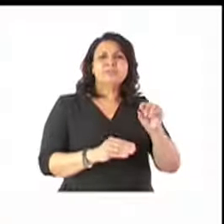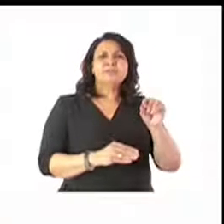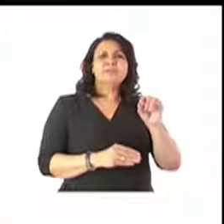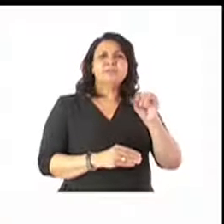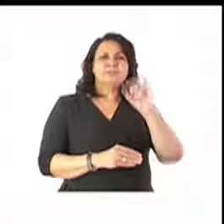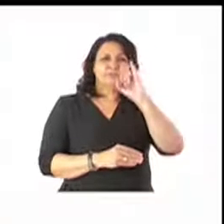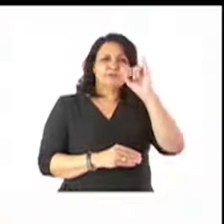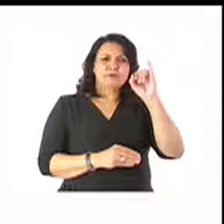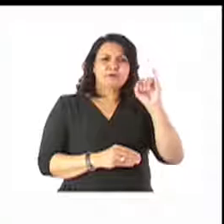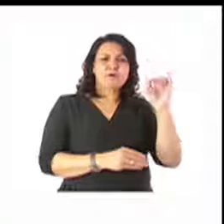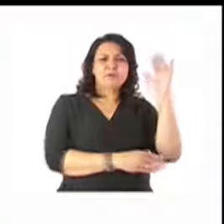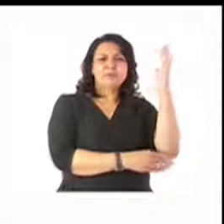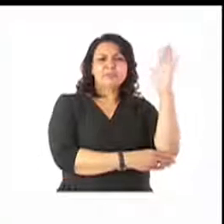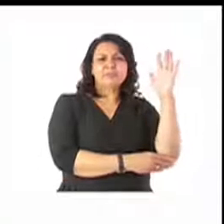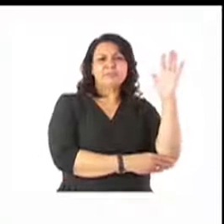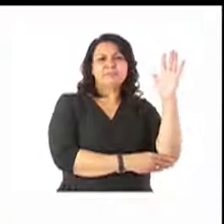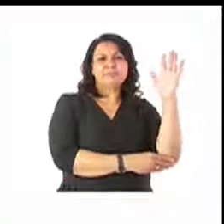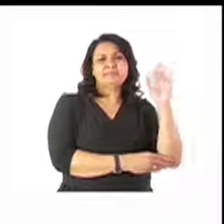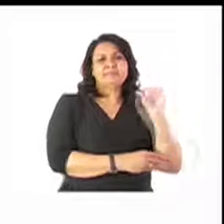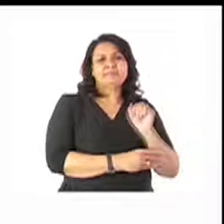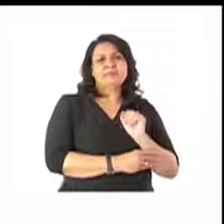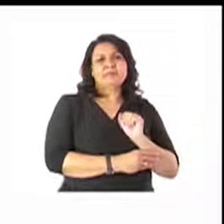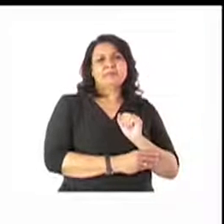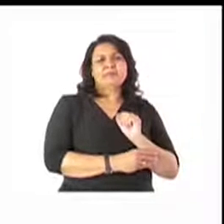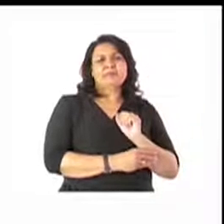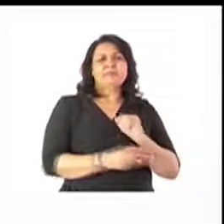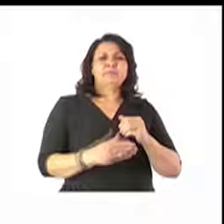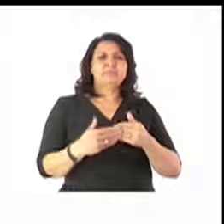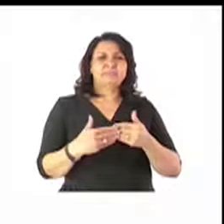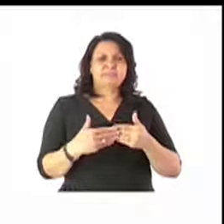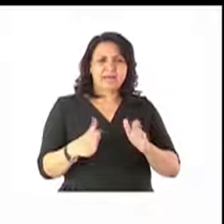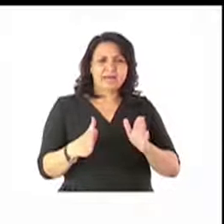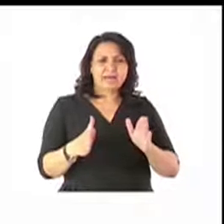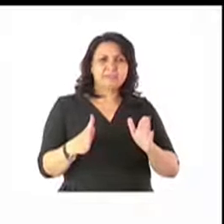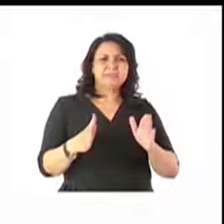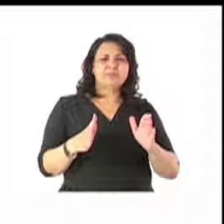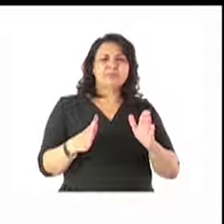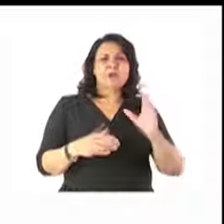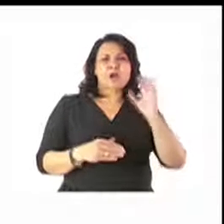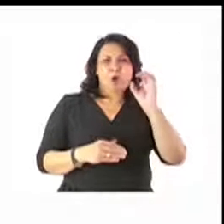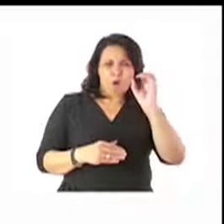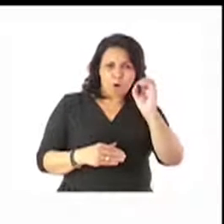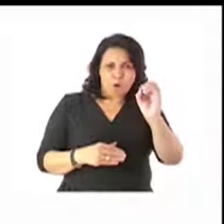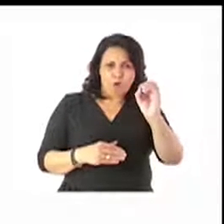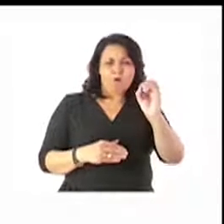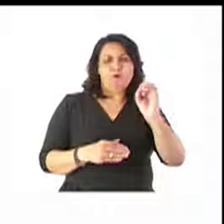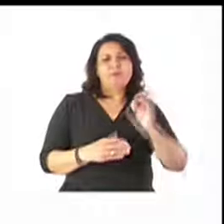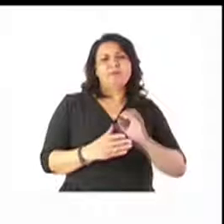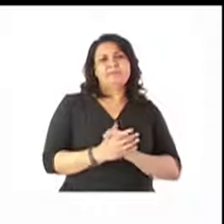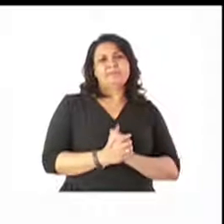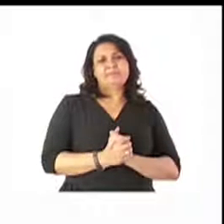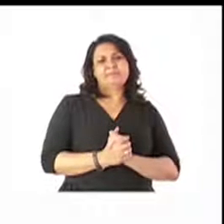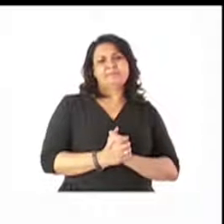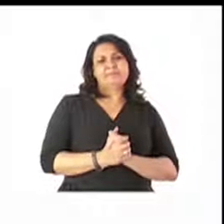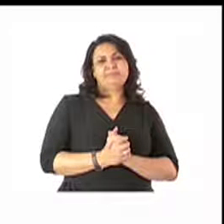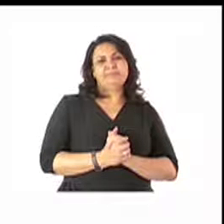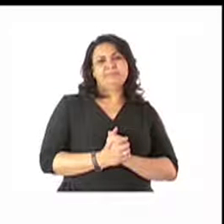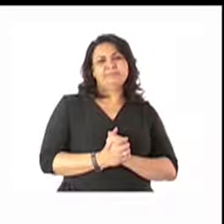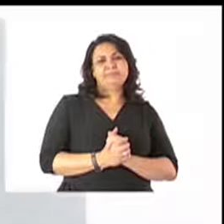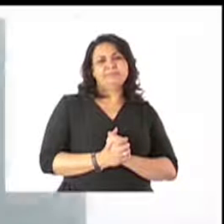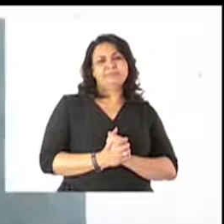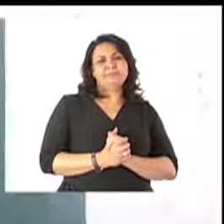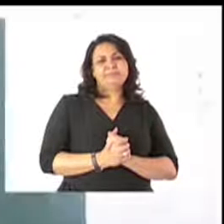a picture with the sound, with the same sound. So if you see, when you say